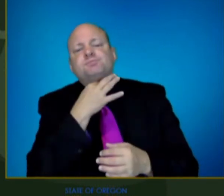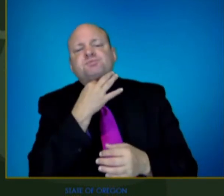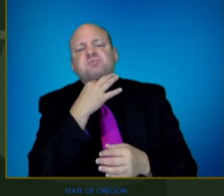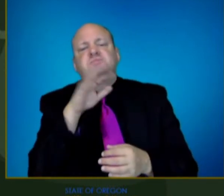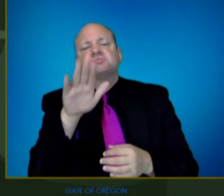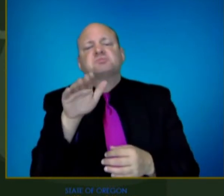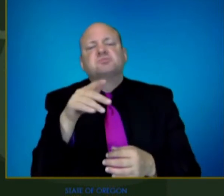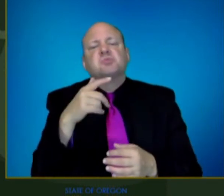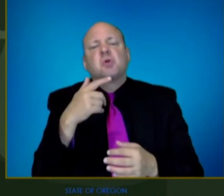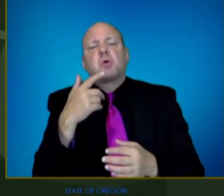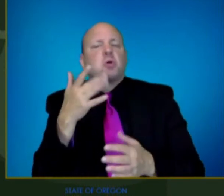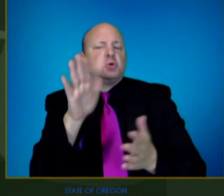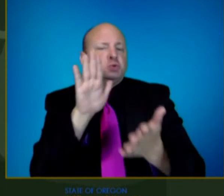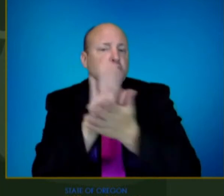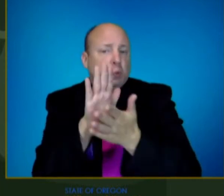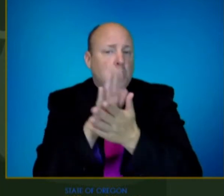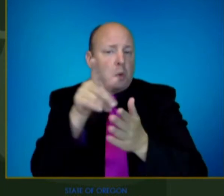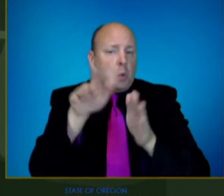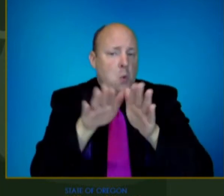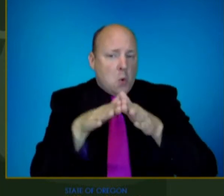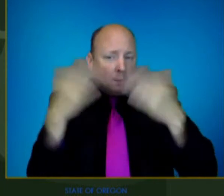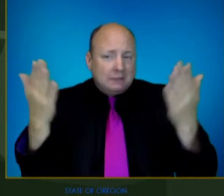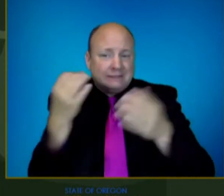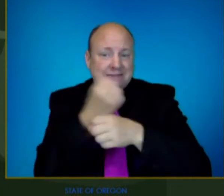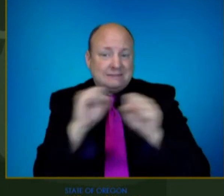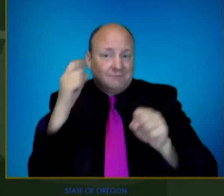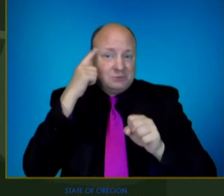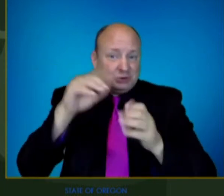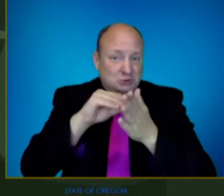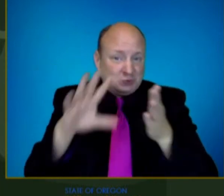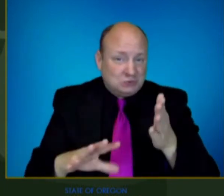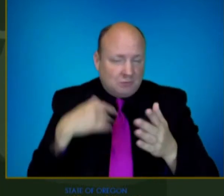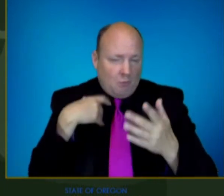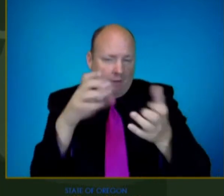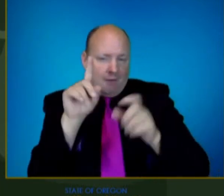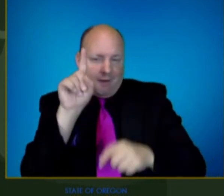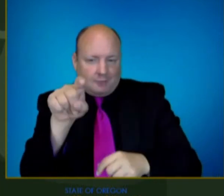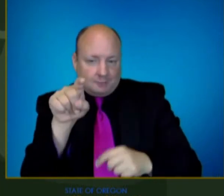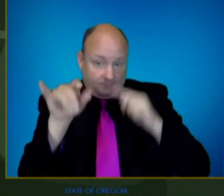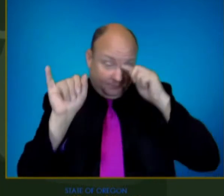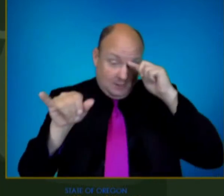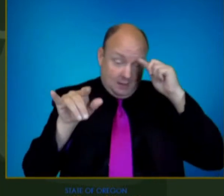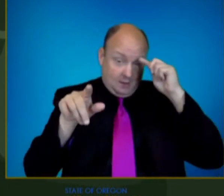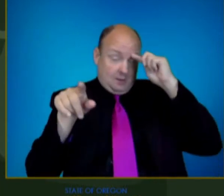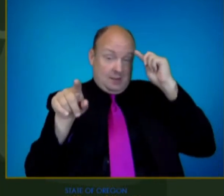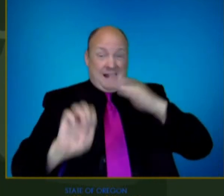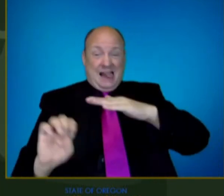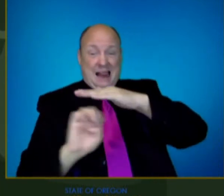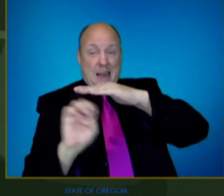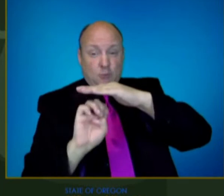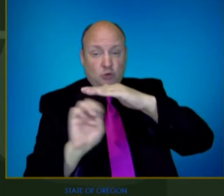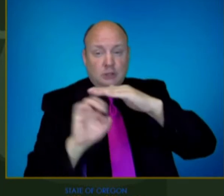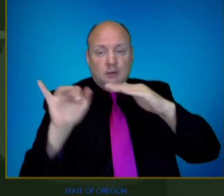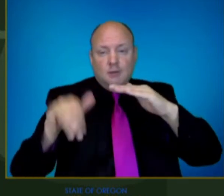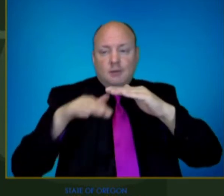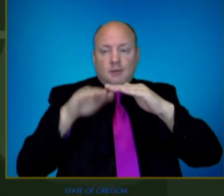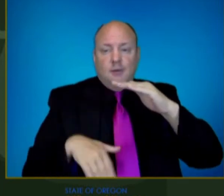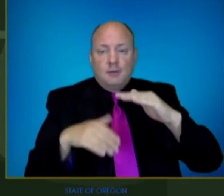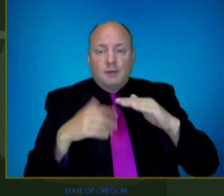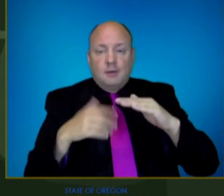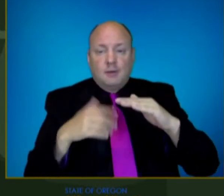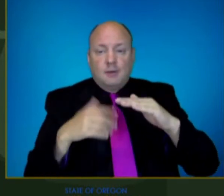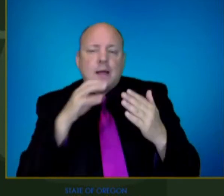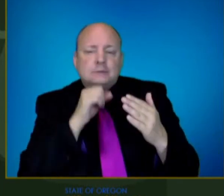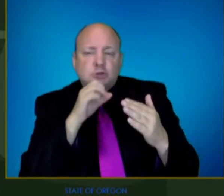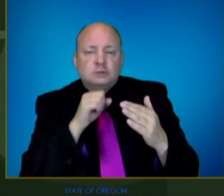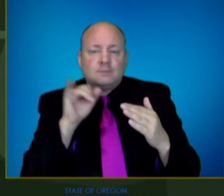students, particularly for students under 12 who can't get vaccinated against COVID. Do you intend to mandate vaccinations for Oregon teachers and educators,